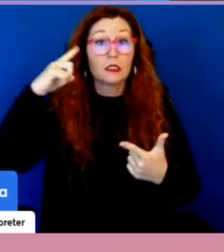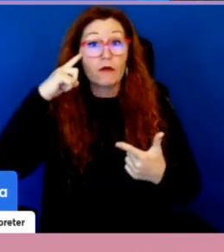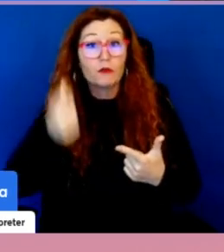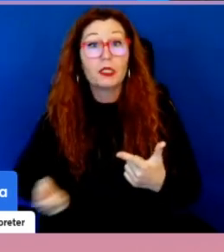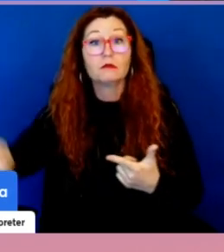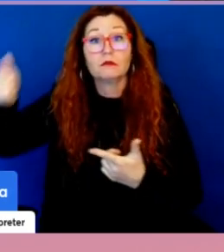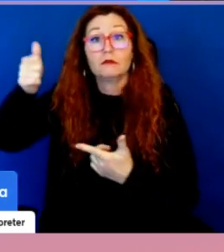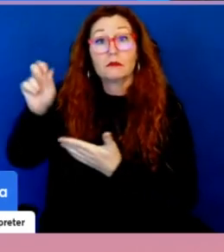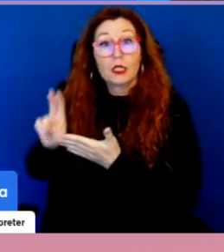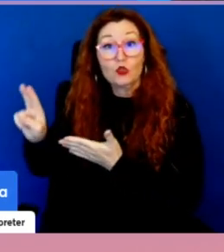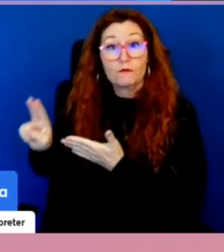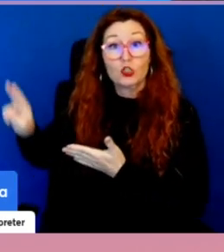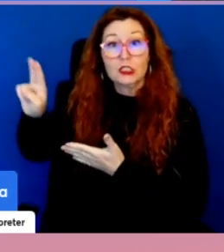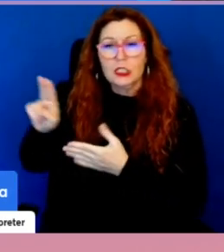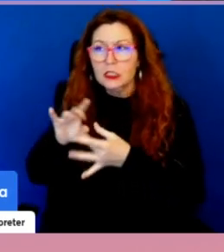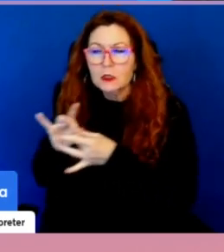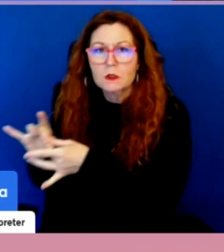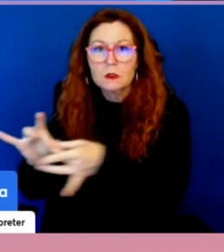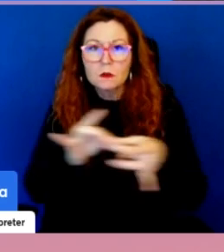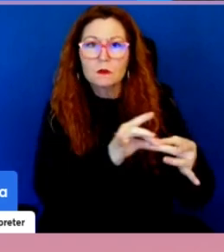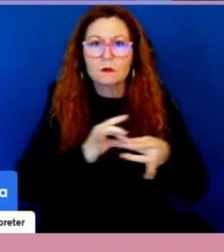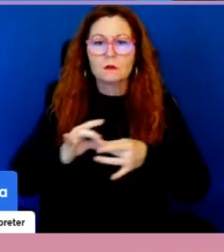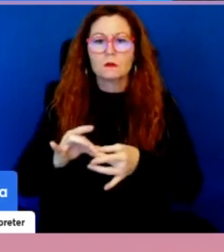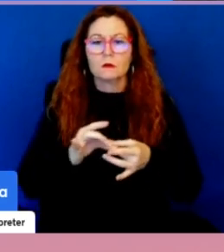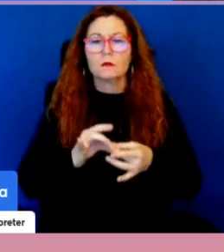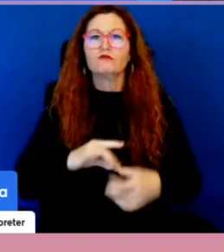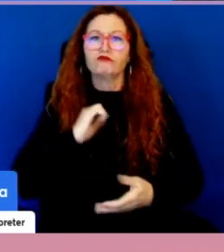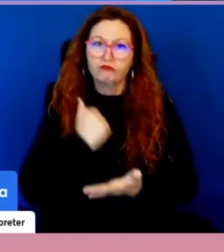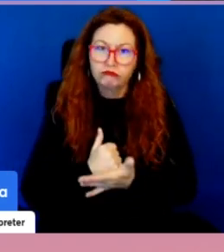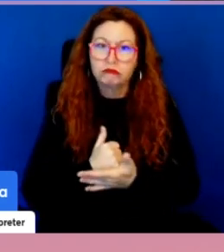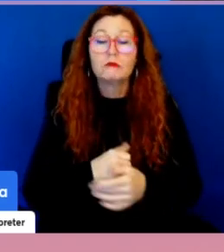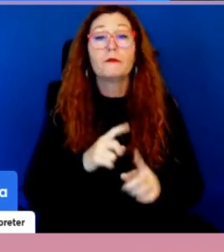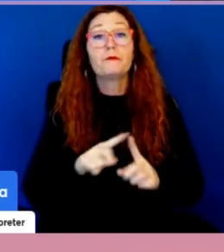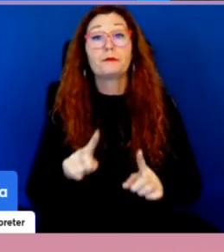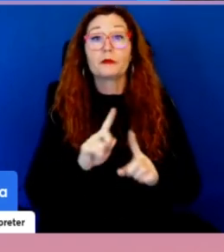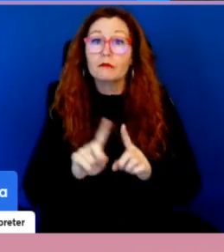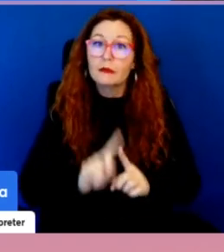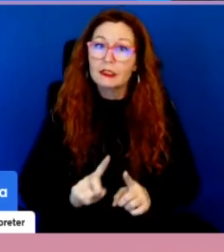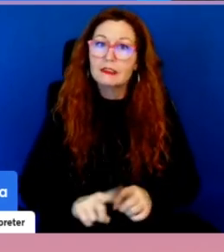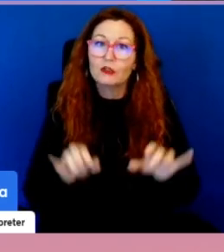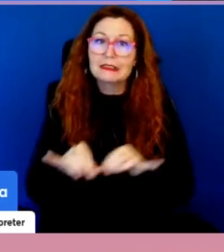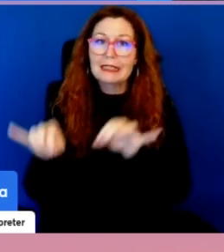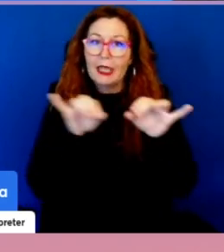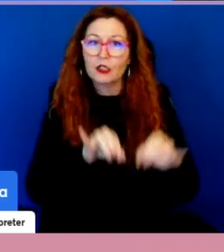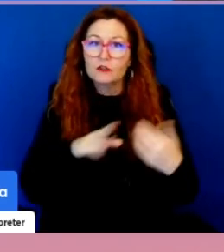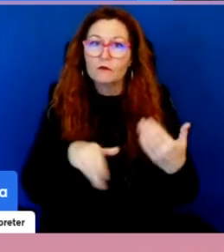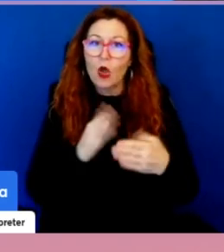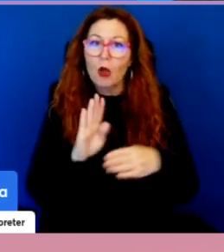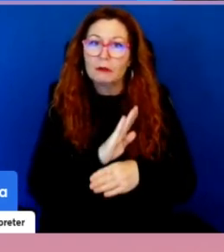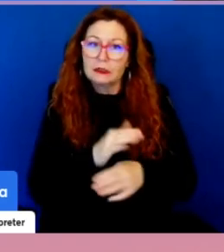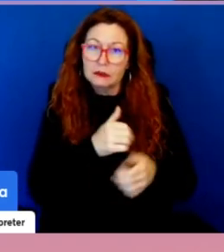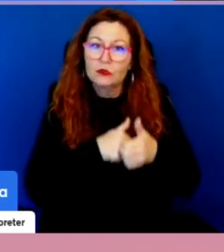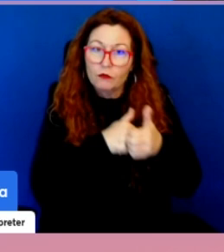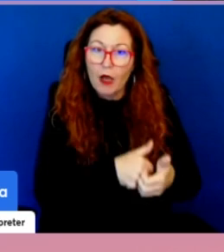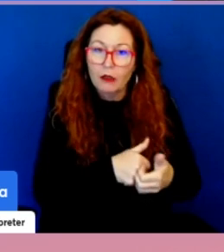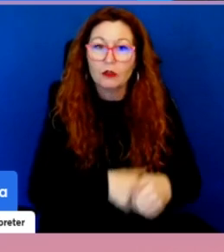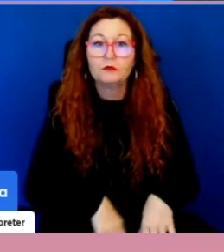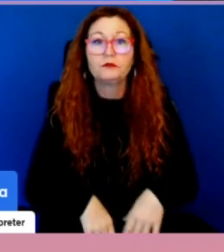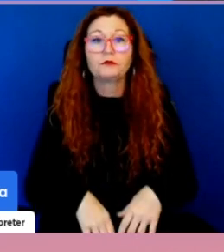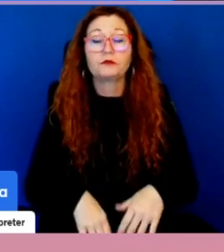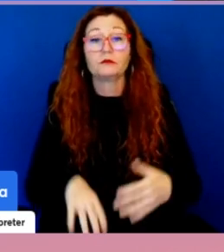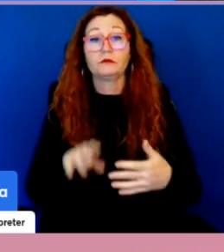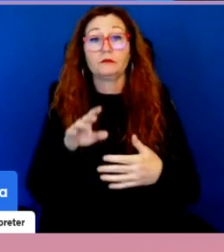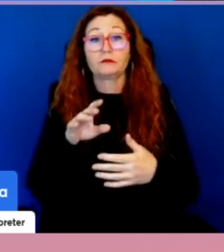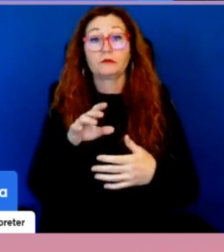best practices for various industries. It consists of five core functions: identify,